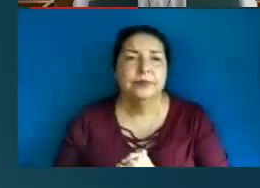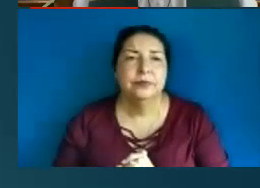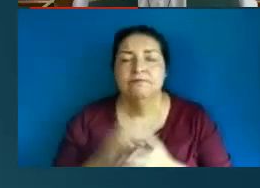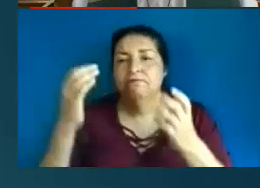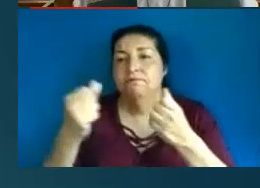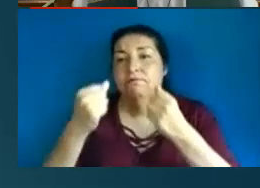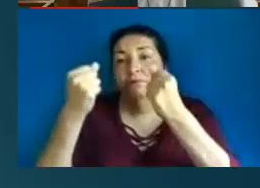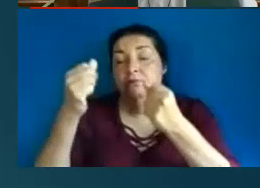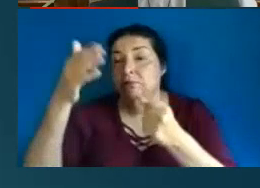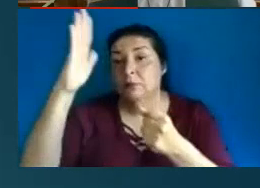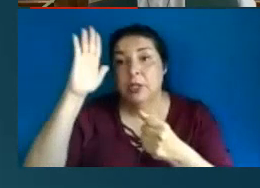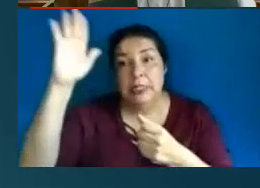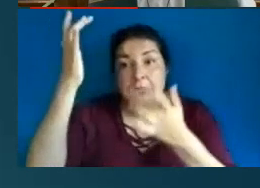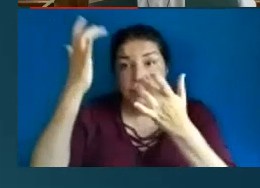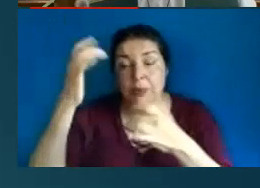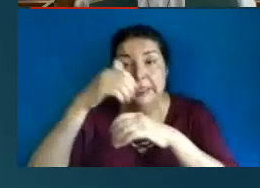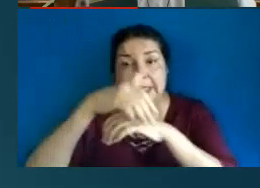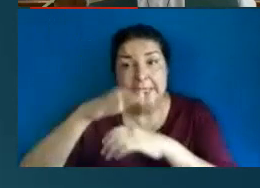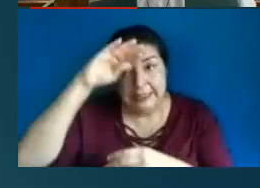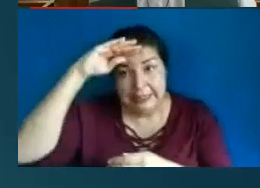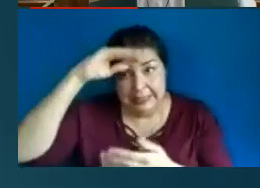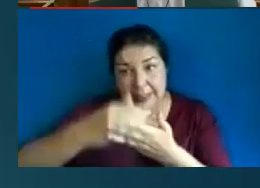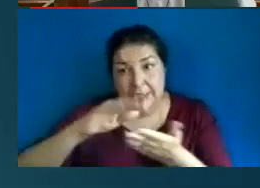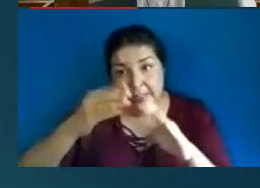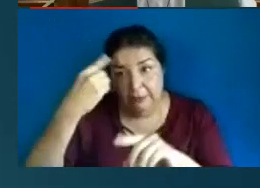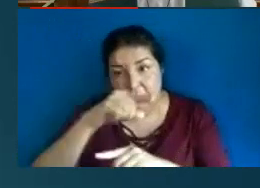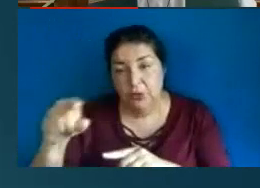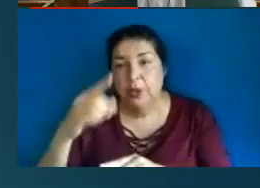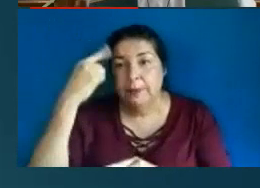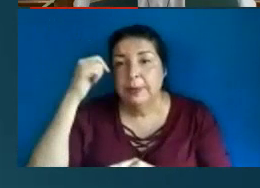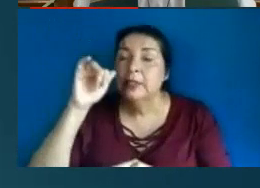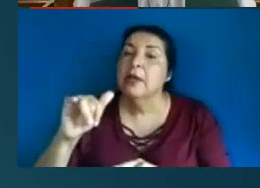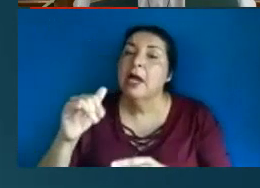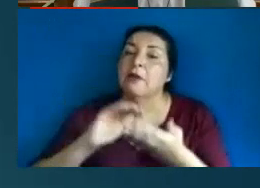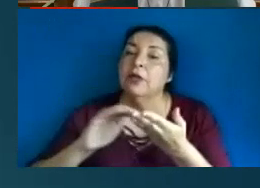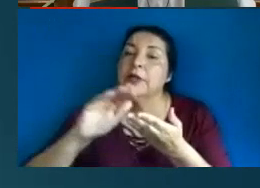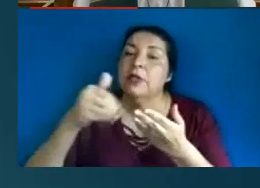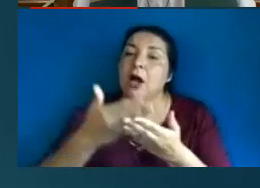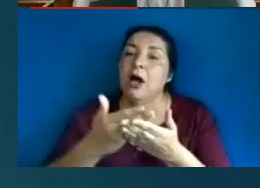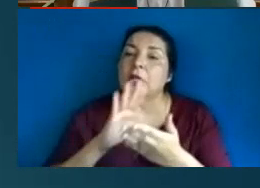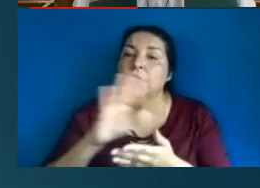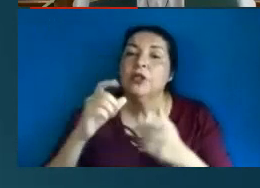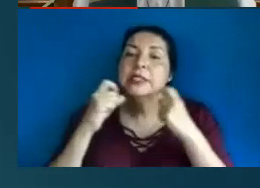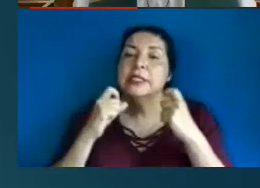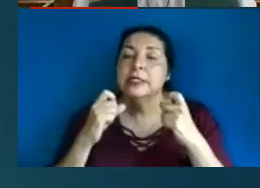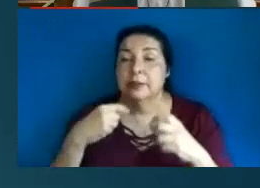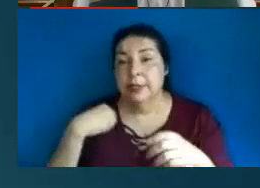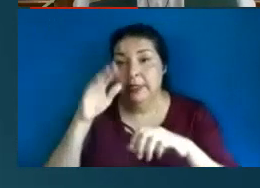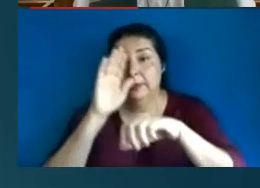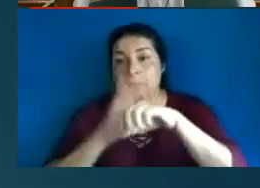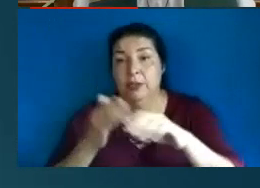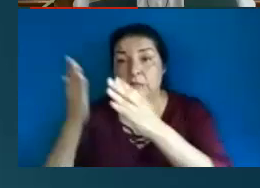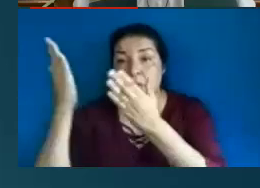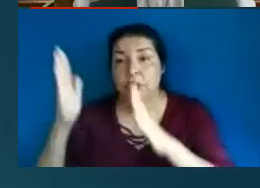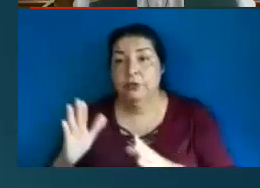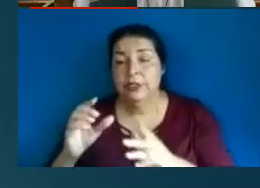Almighty God, in His mercy, has given His Son to die for you, and for His sake forgives you all of your sins. As a called and ordained